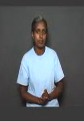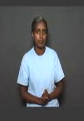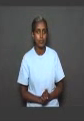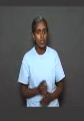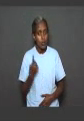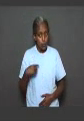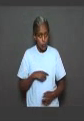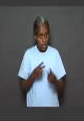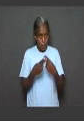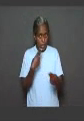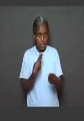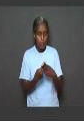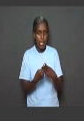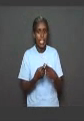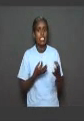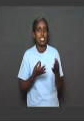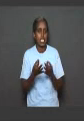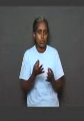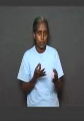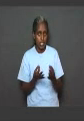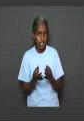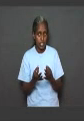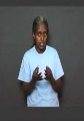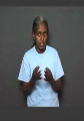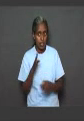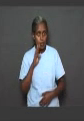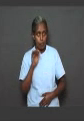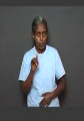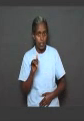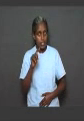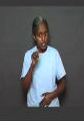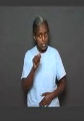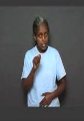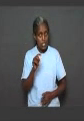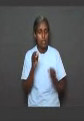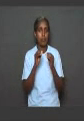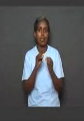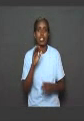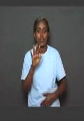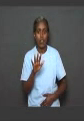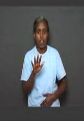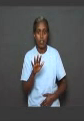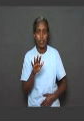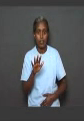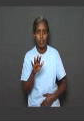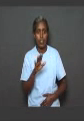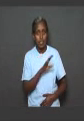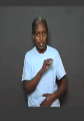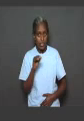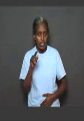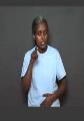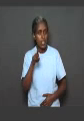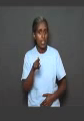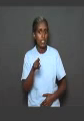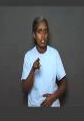We multiply the expression by t plus 5 and